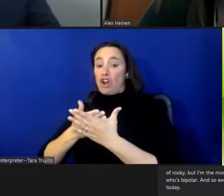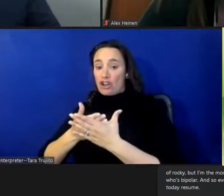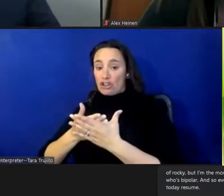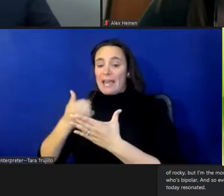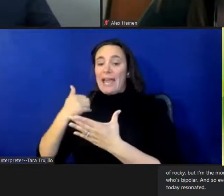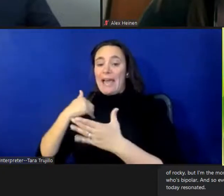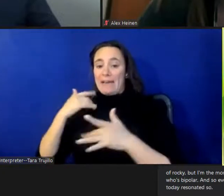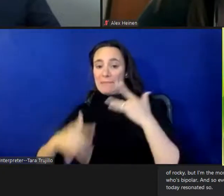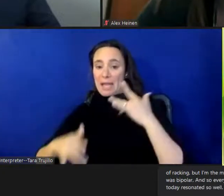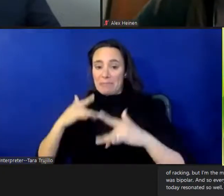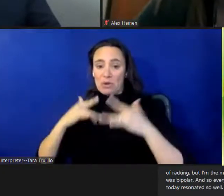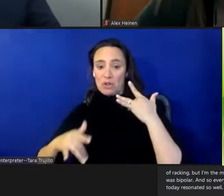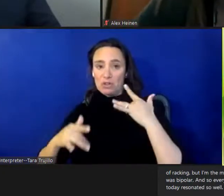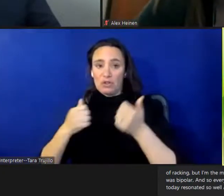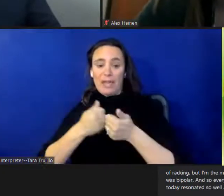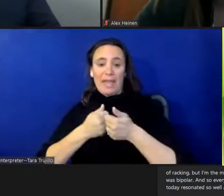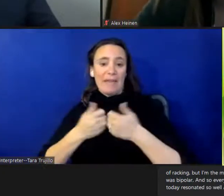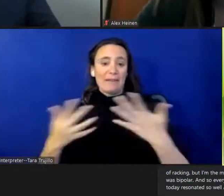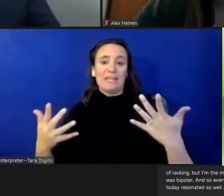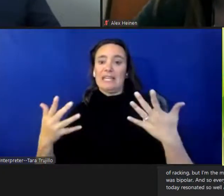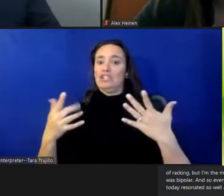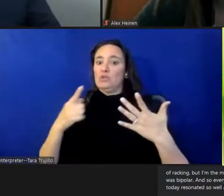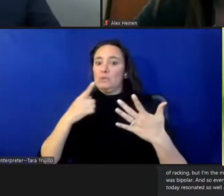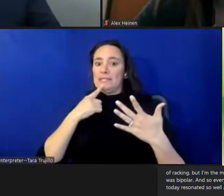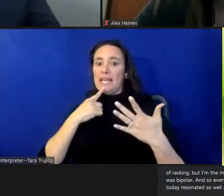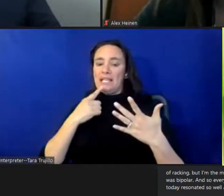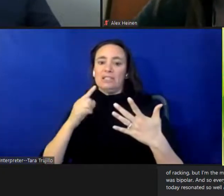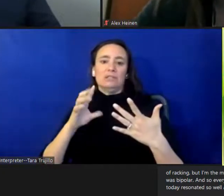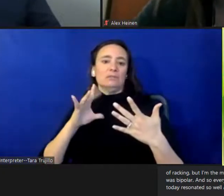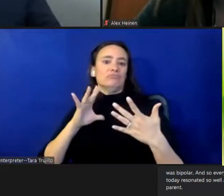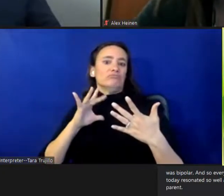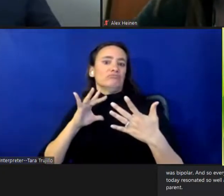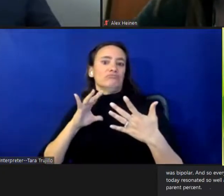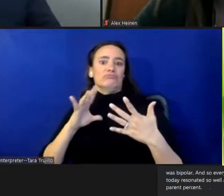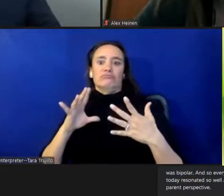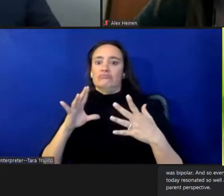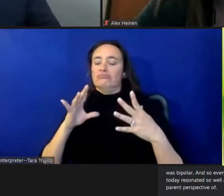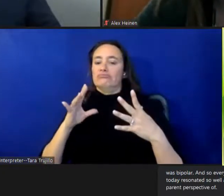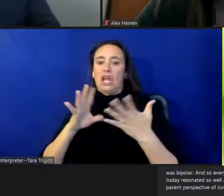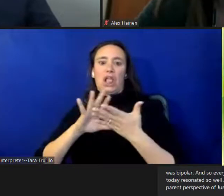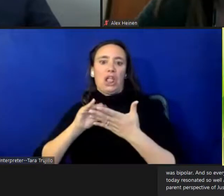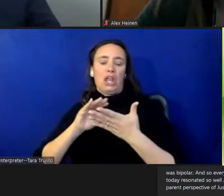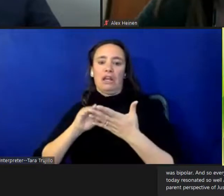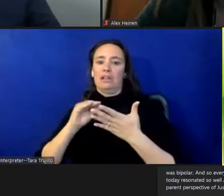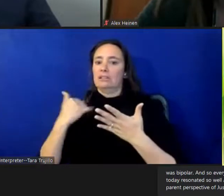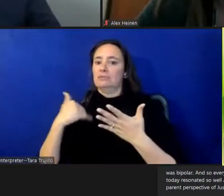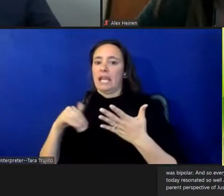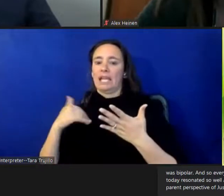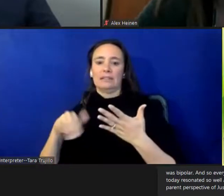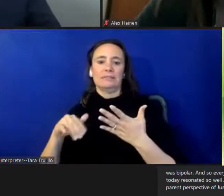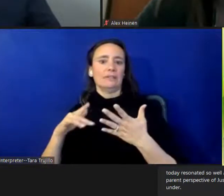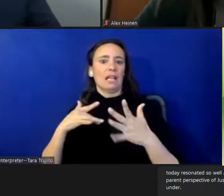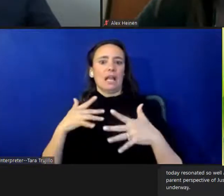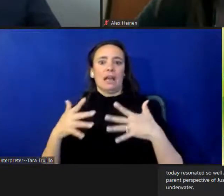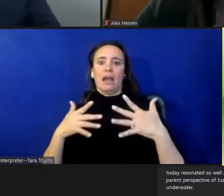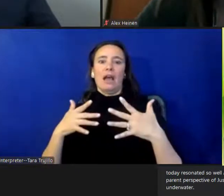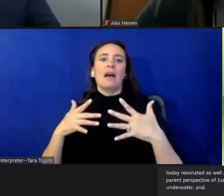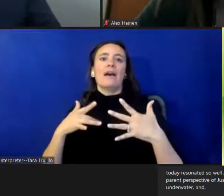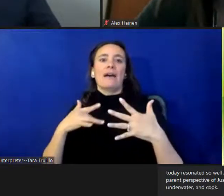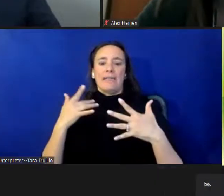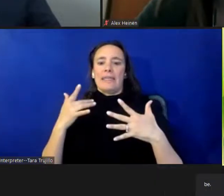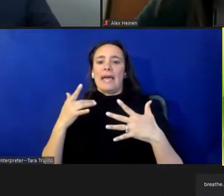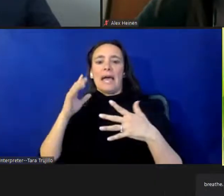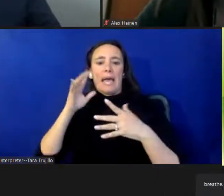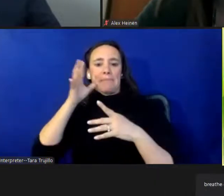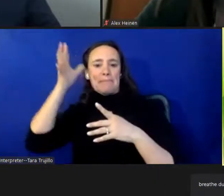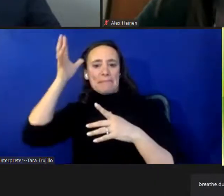resonated so well, Andy. And as that parent perspective of just feeling like I was underwater and couldn't